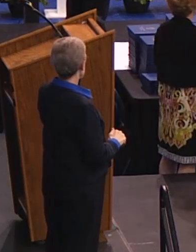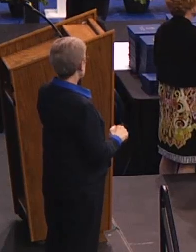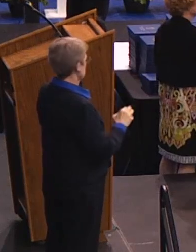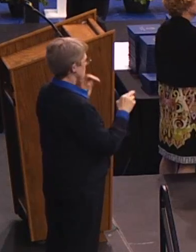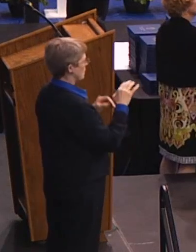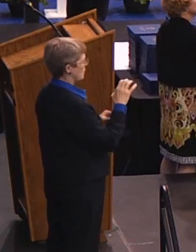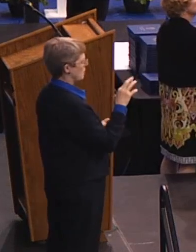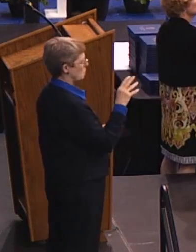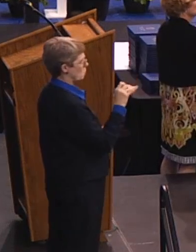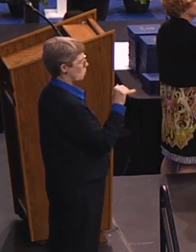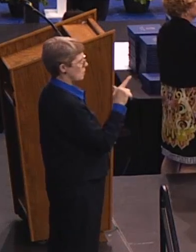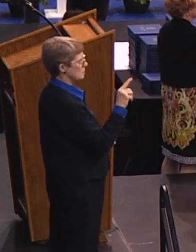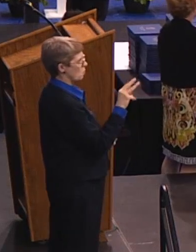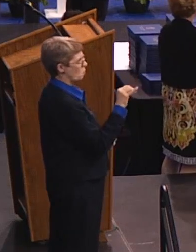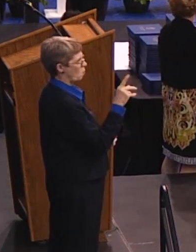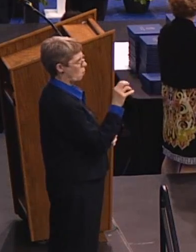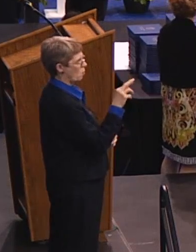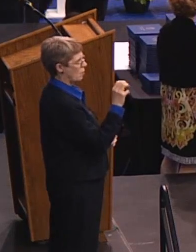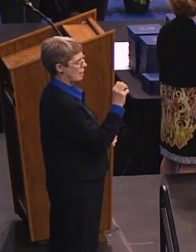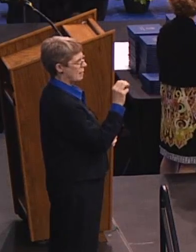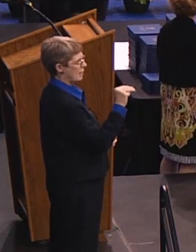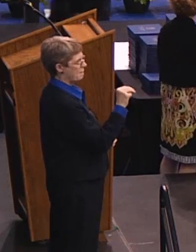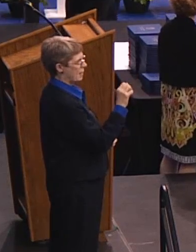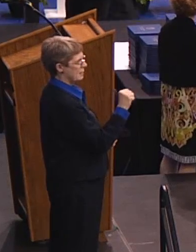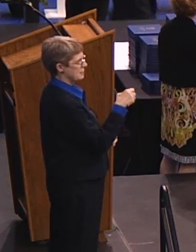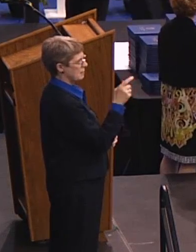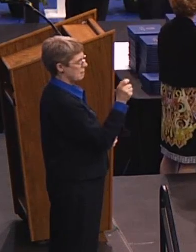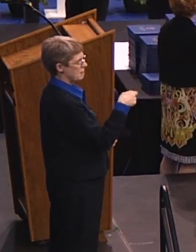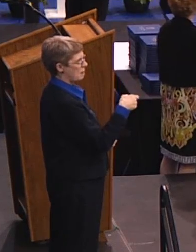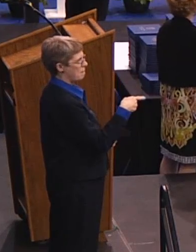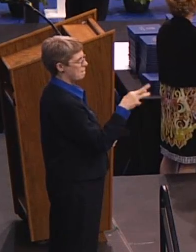Eric Russell Walker, EMS paramedic.